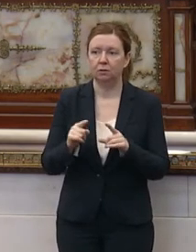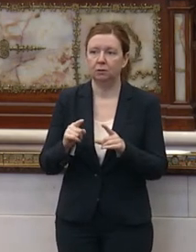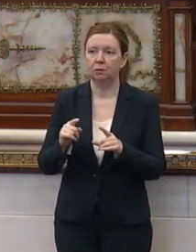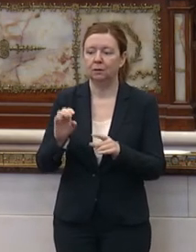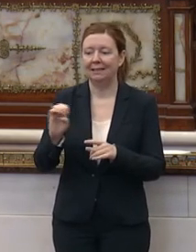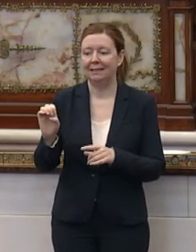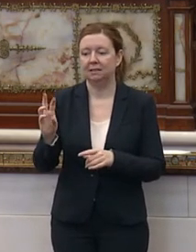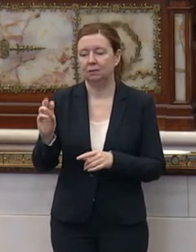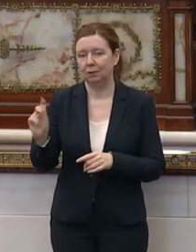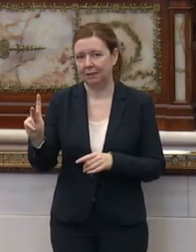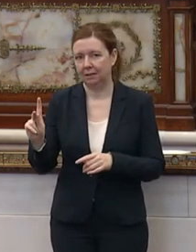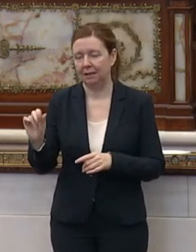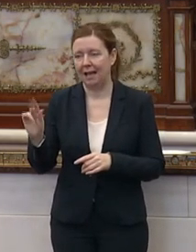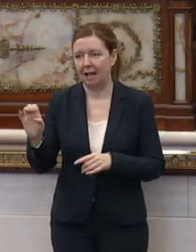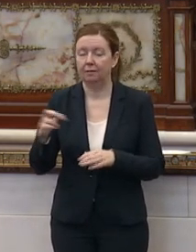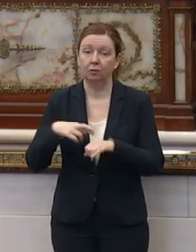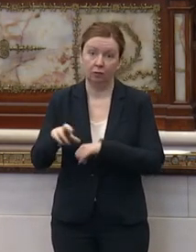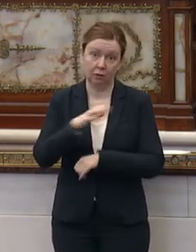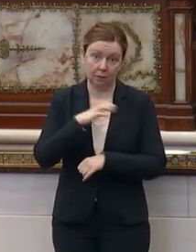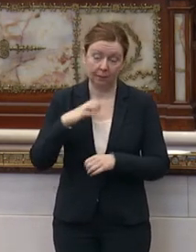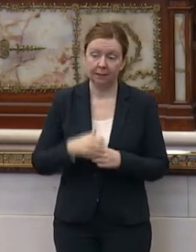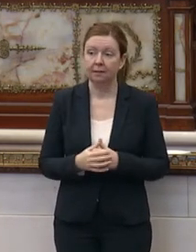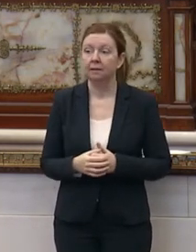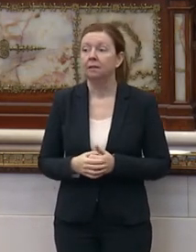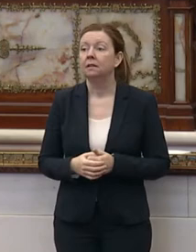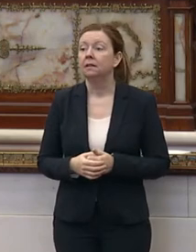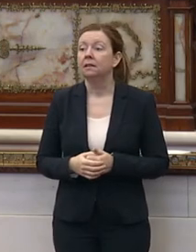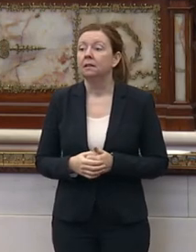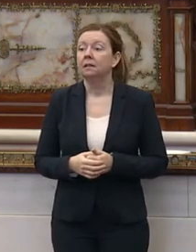Eastwick Avenue. Refer to committee.